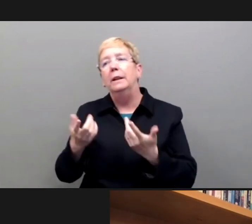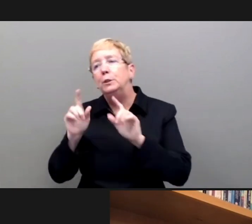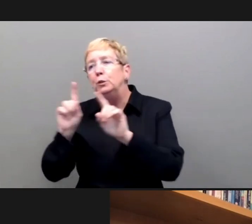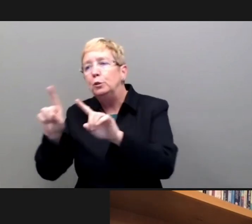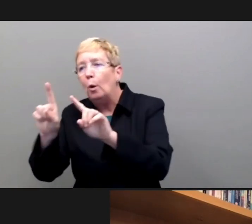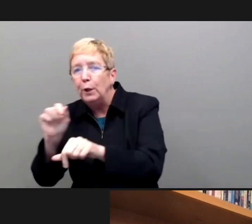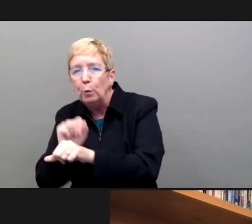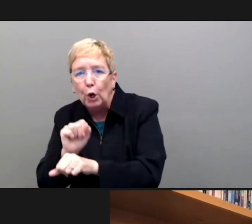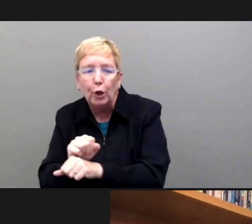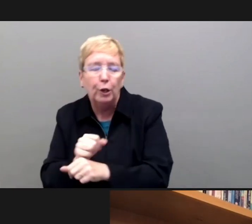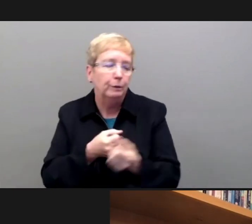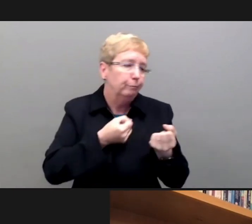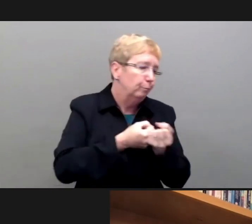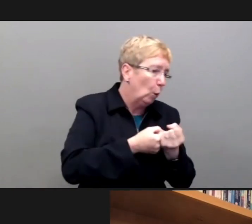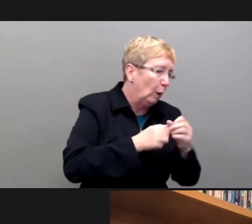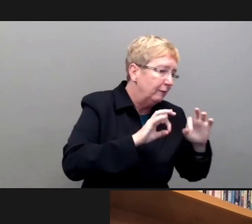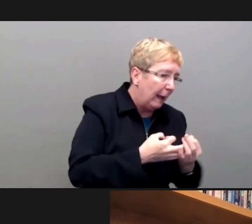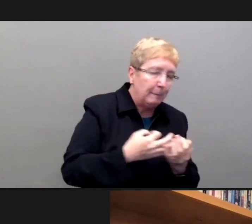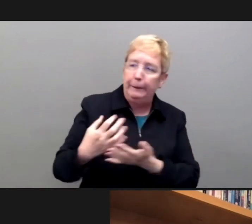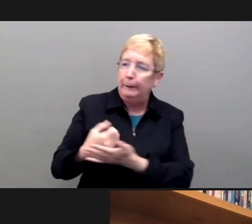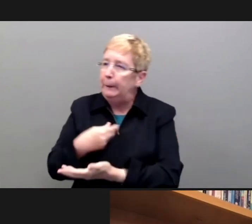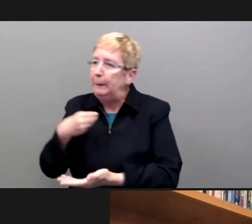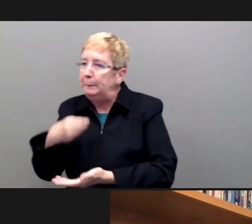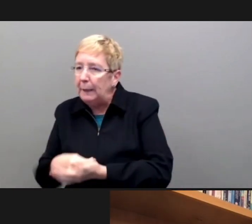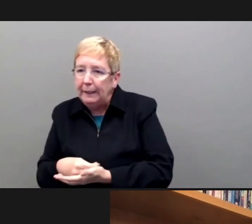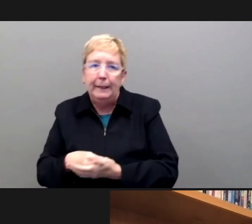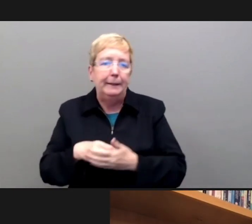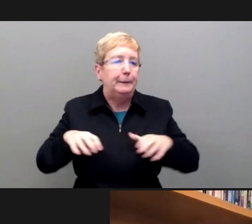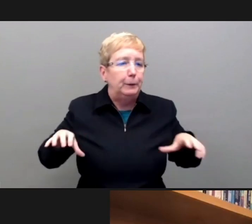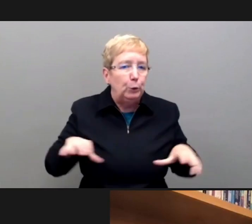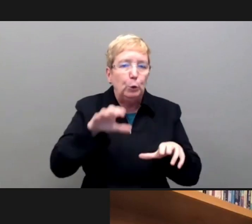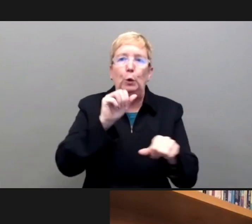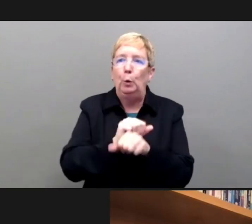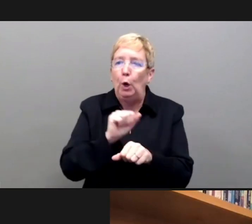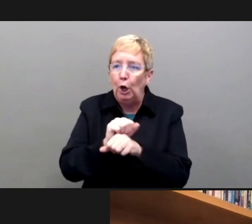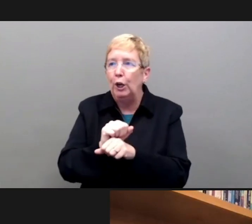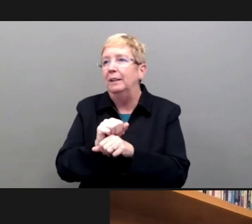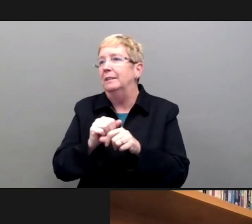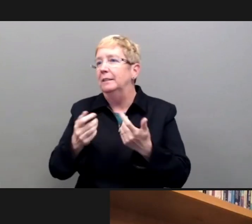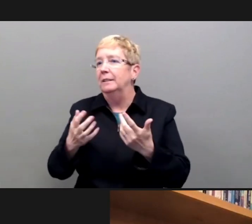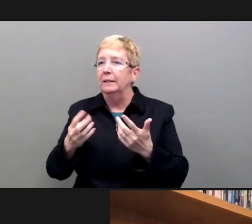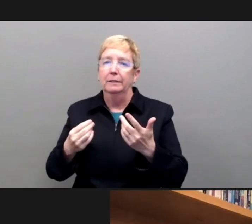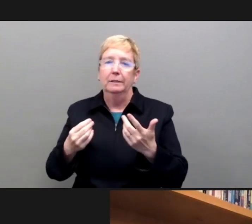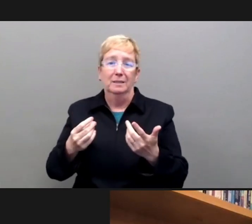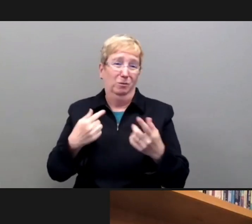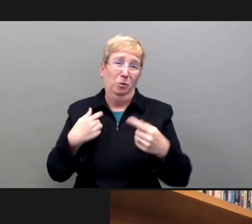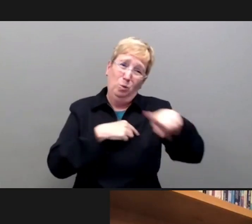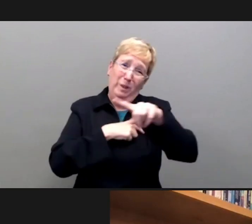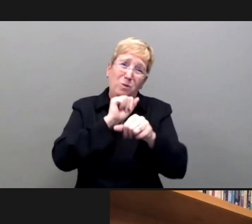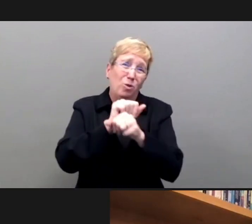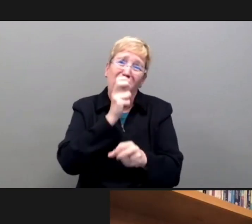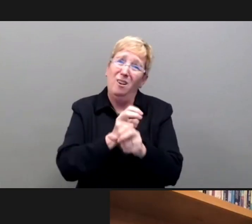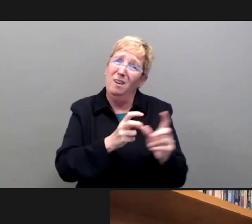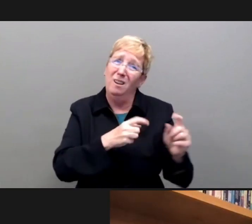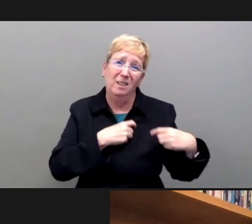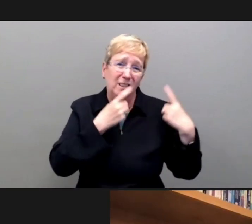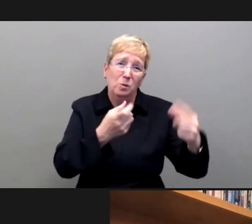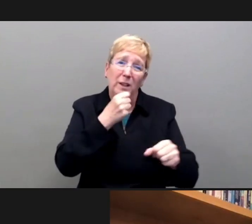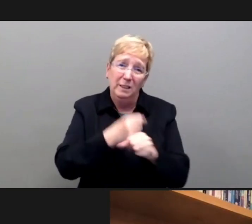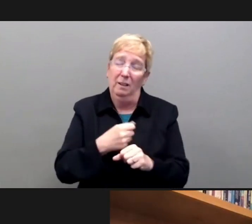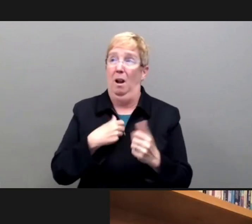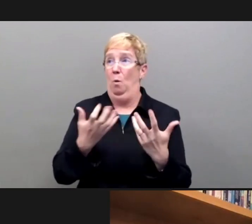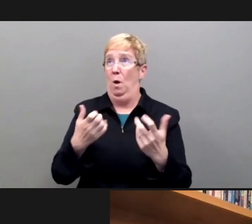support our families, and to do the work that we worked really hard to get to. Let's keep doing that.